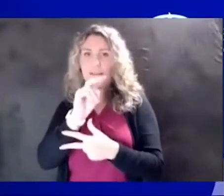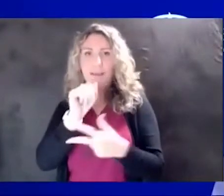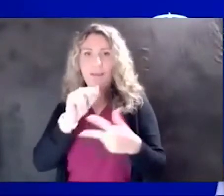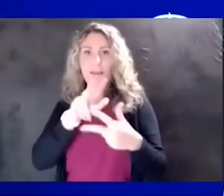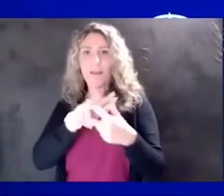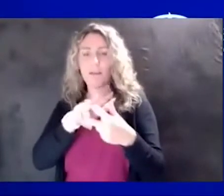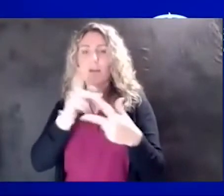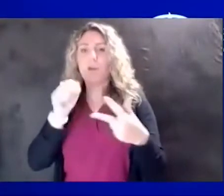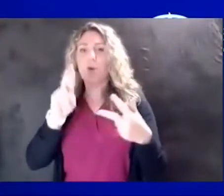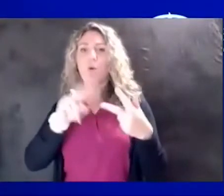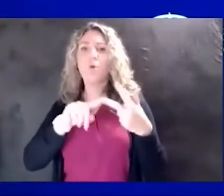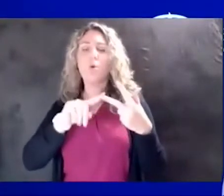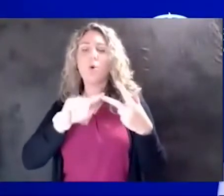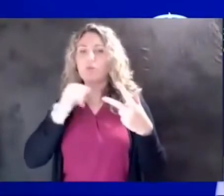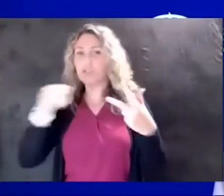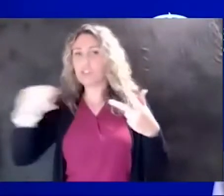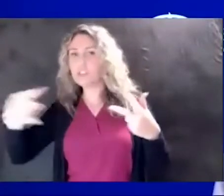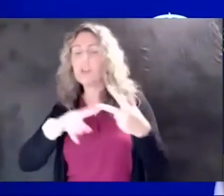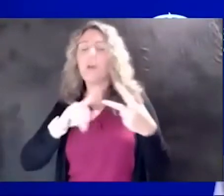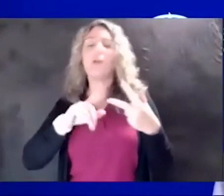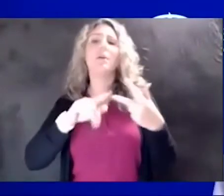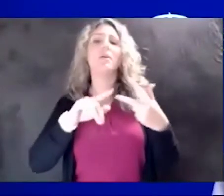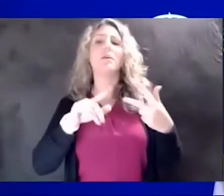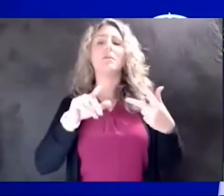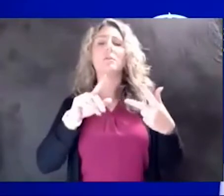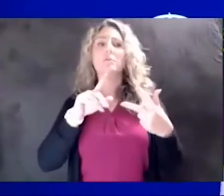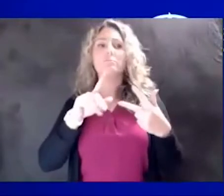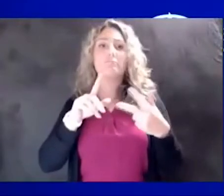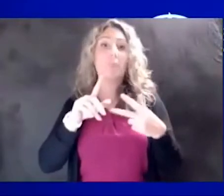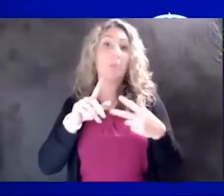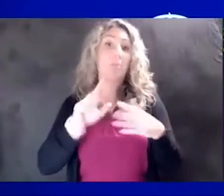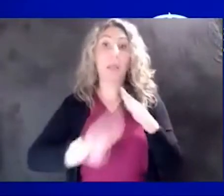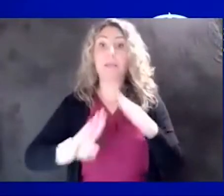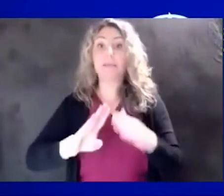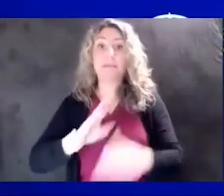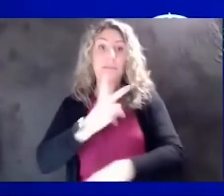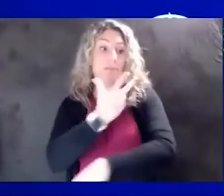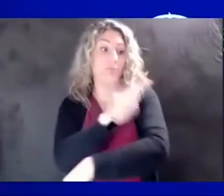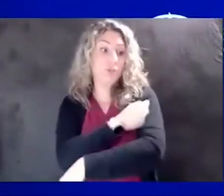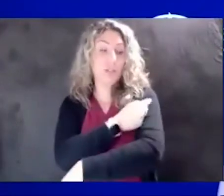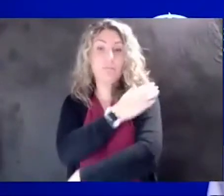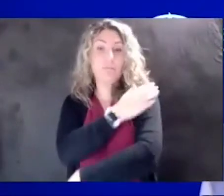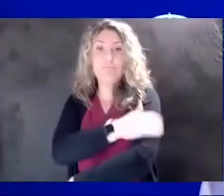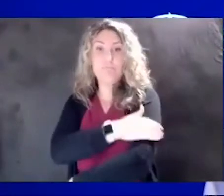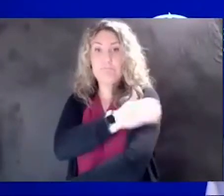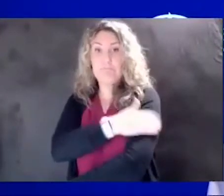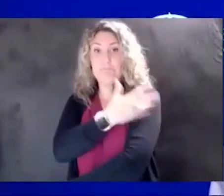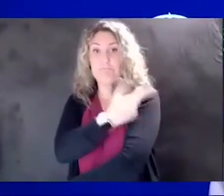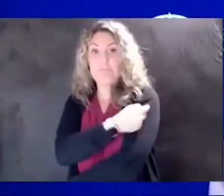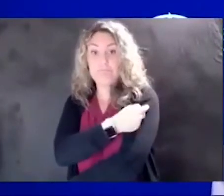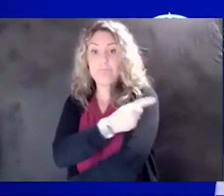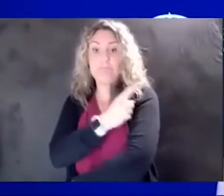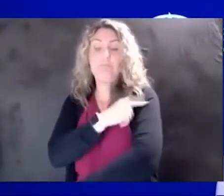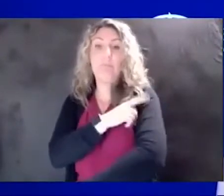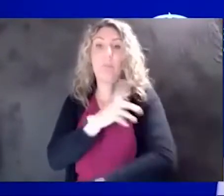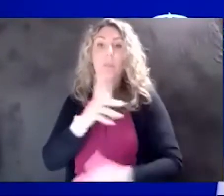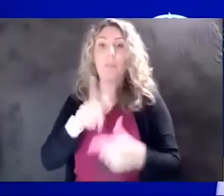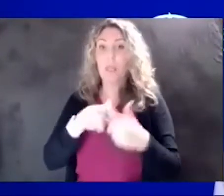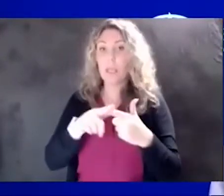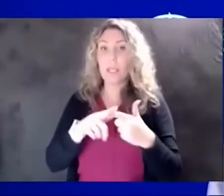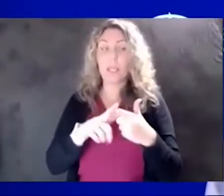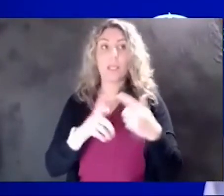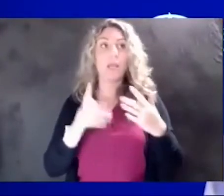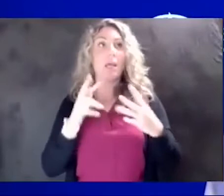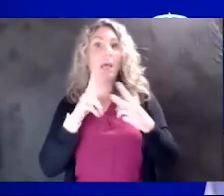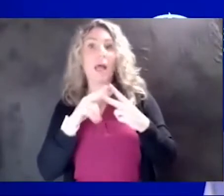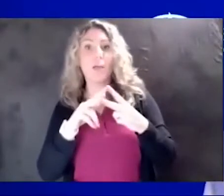vector vaccines, basically you get the injection in your arm. Locally in your arm, you have the uptake of either the